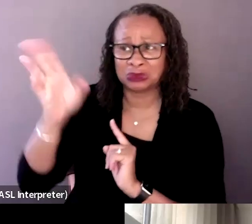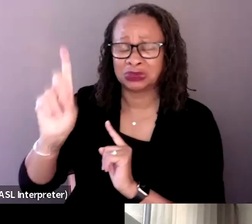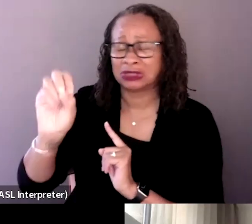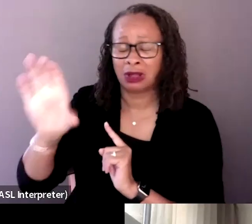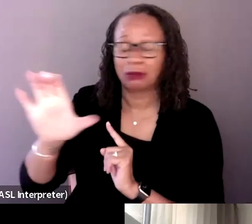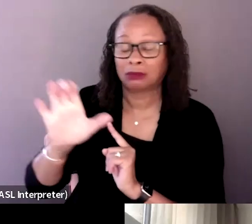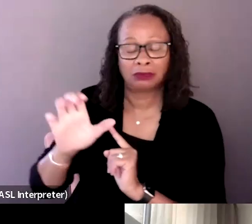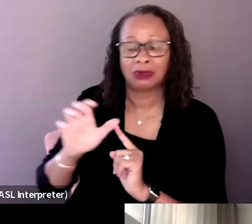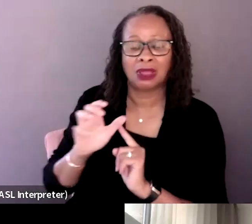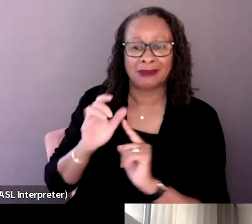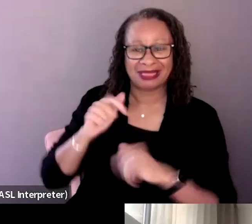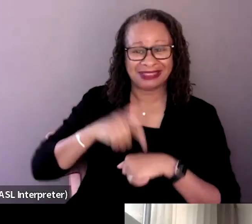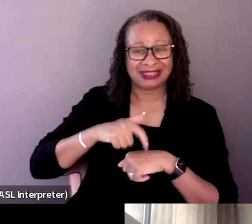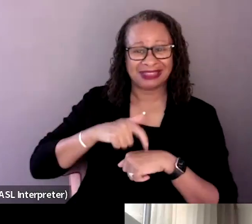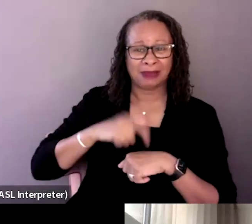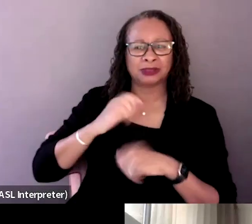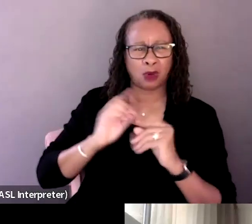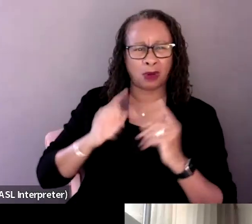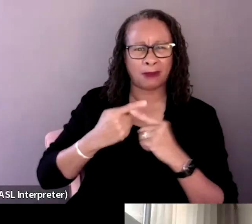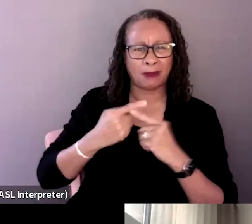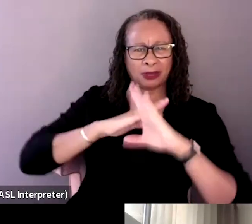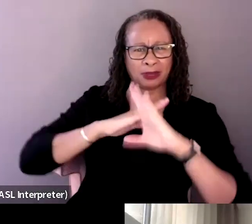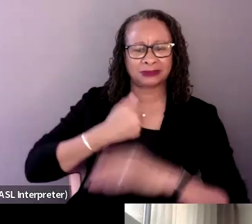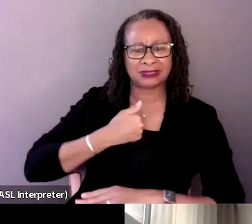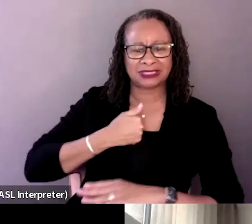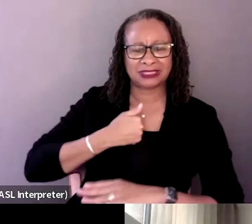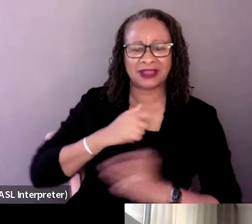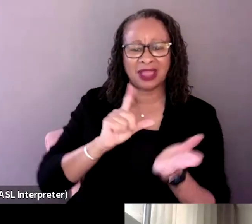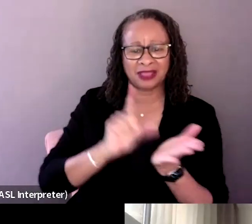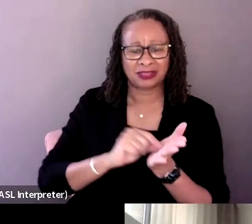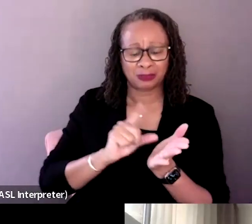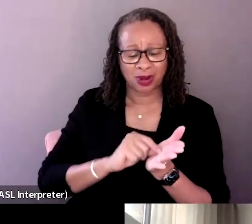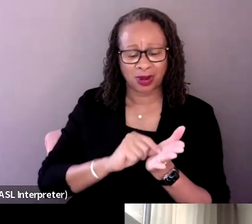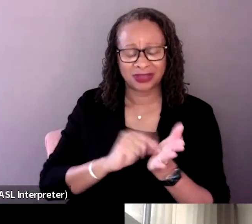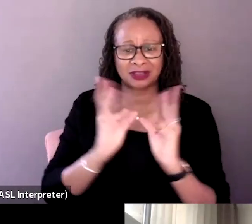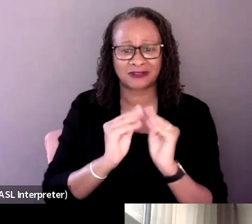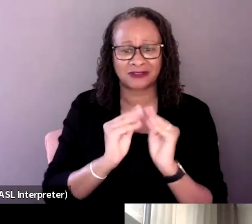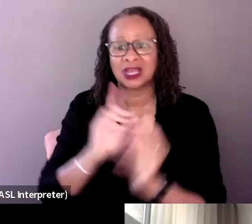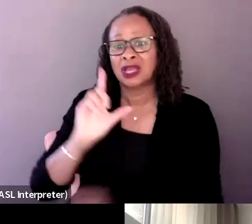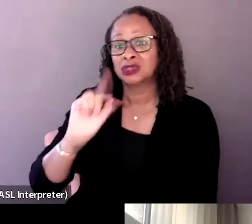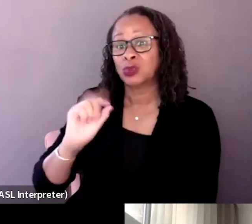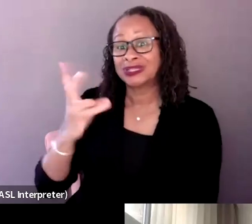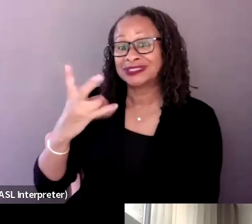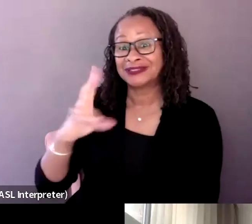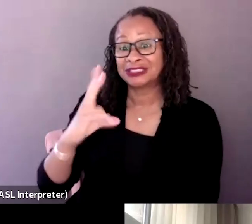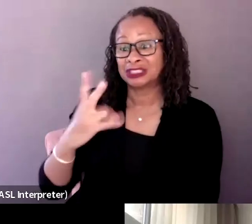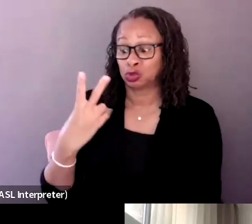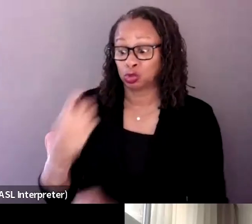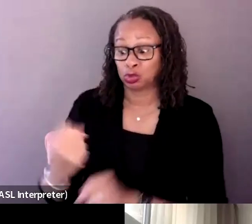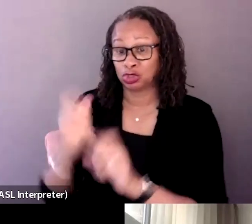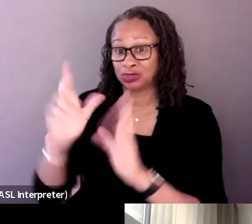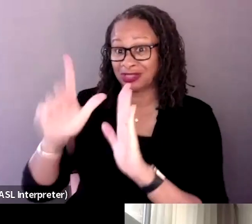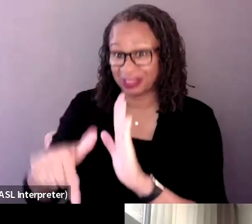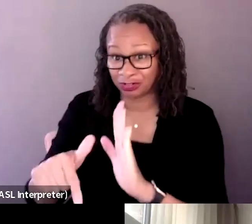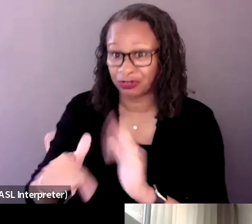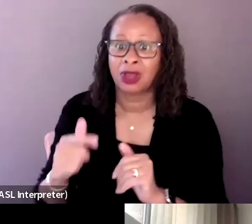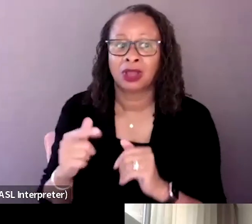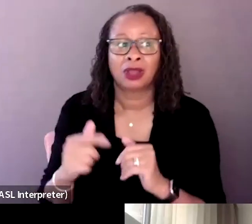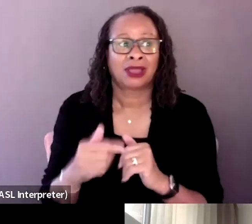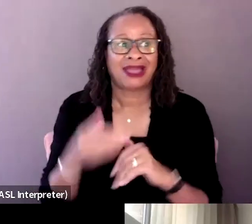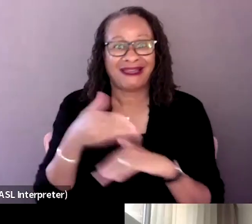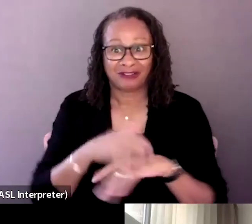but towards to the press conference 2 years later in 2017, I start